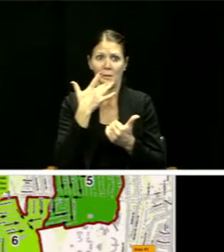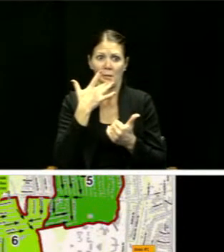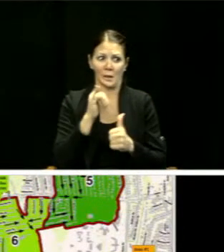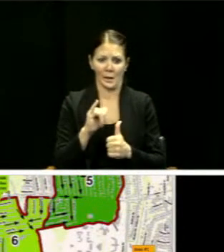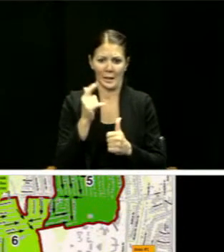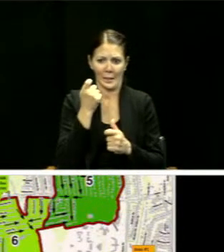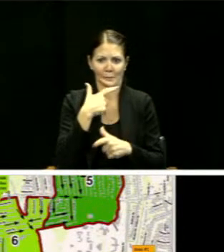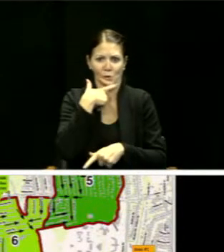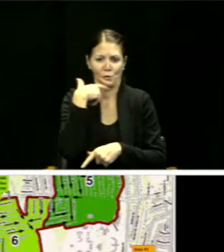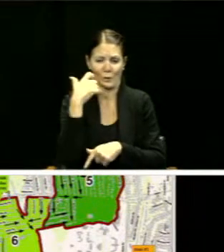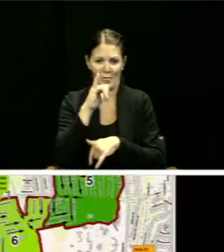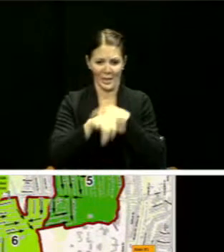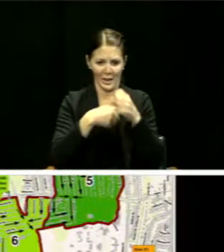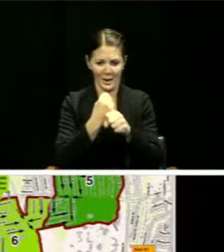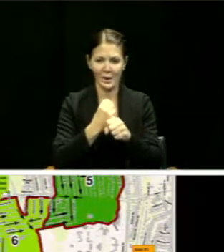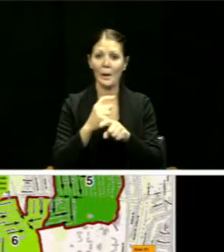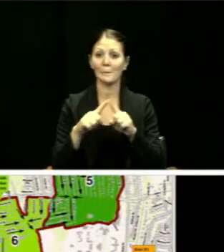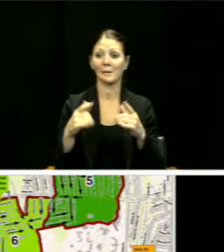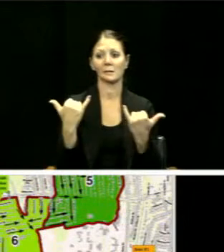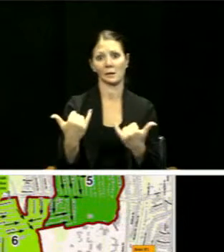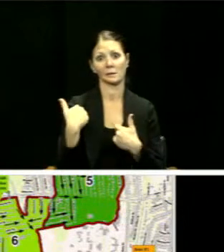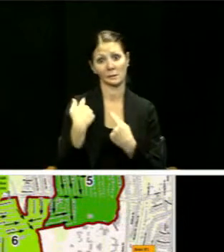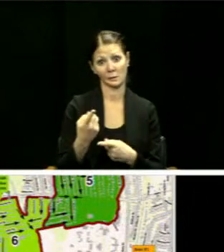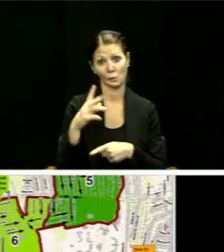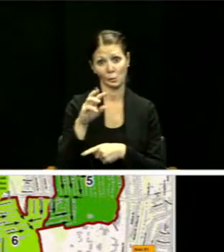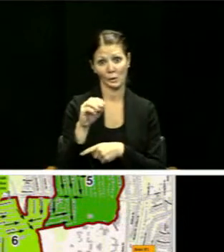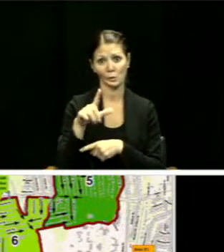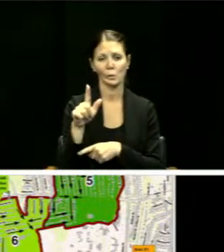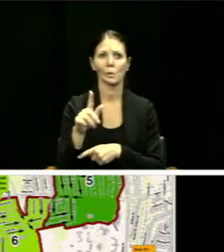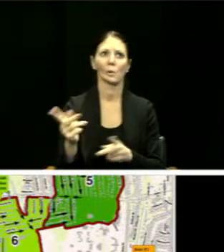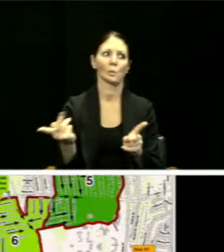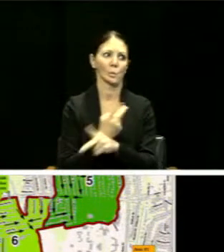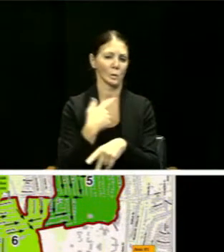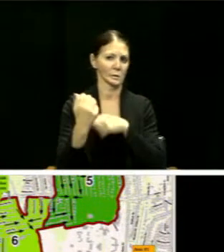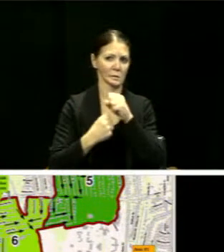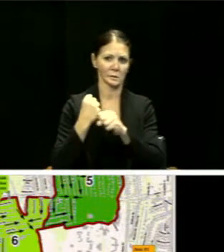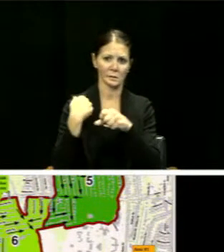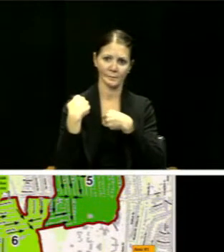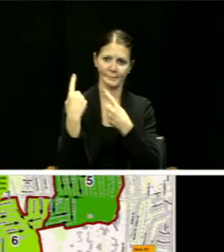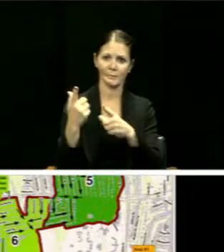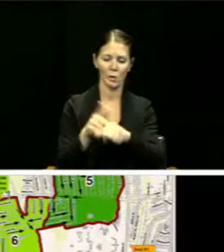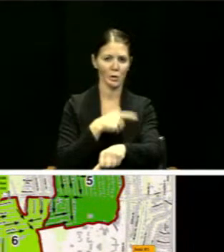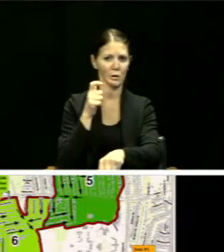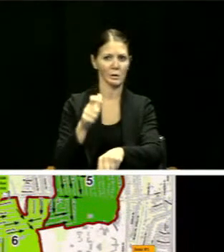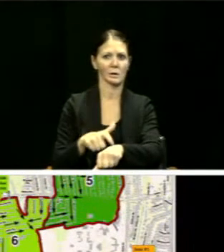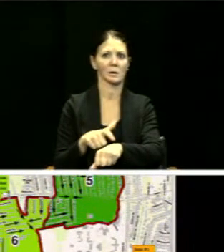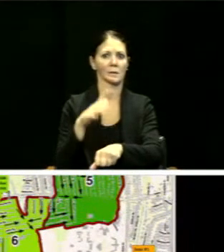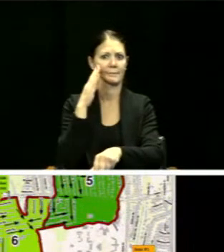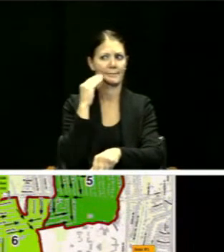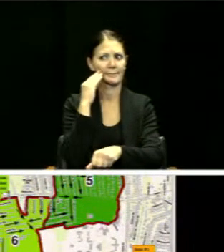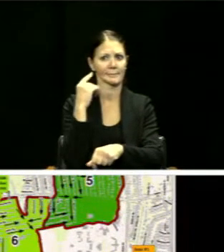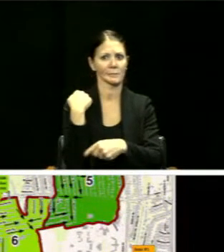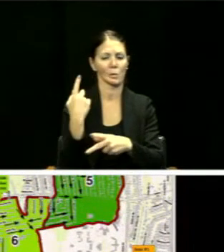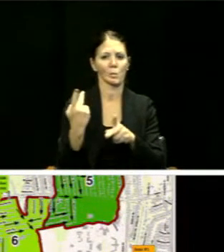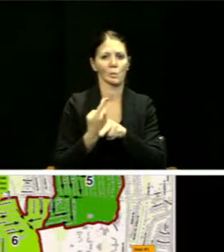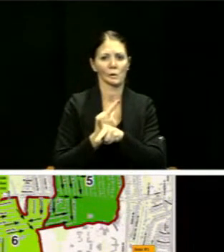dry year, but 2021 certainly was the most intense year we've seen in a long time, with the number of peak rain events that have